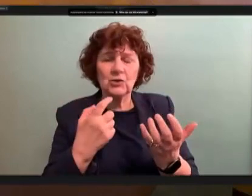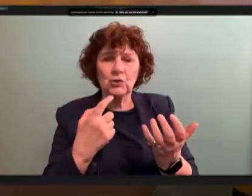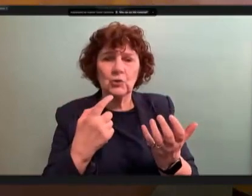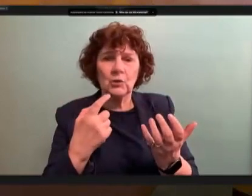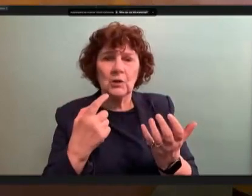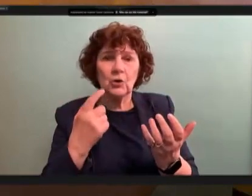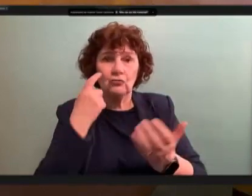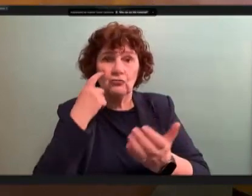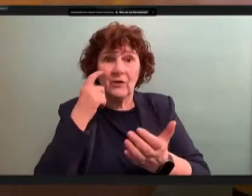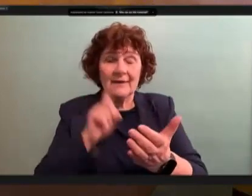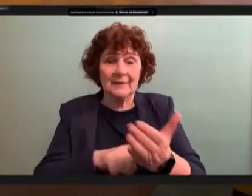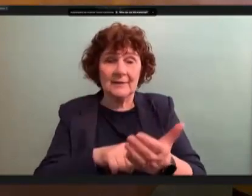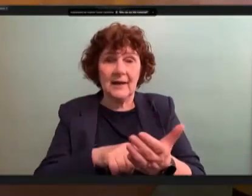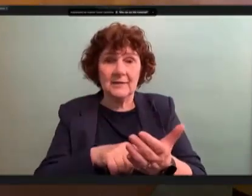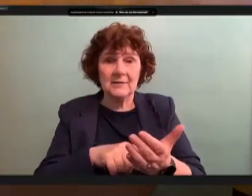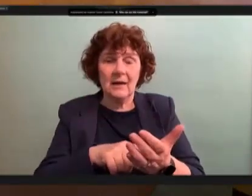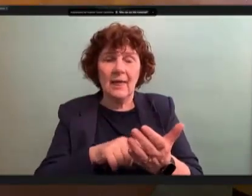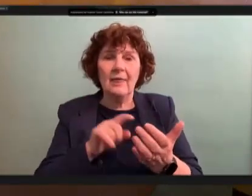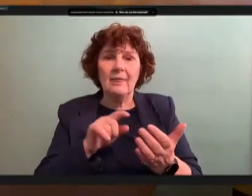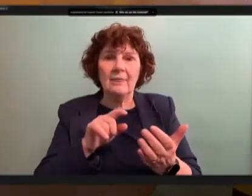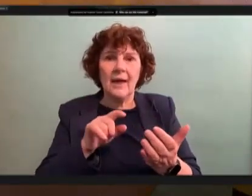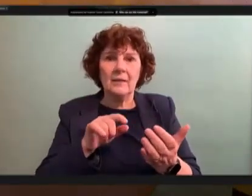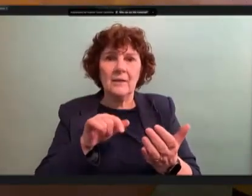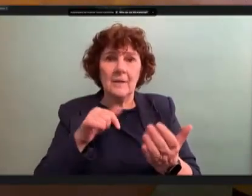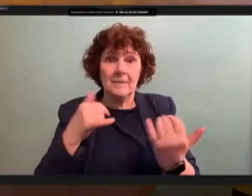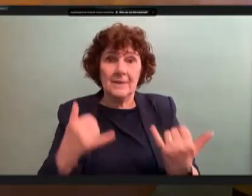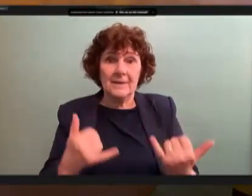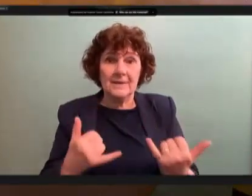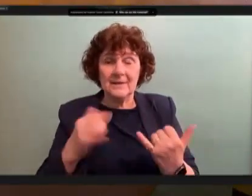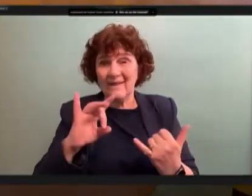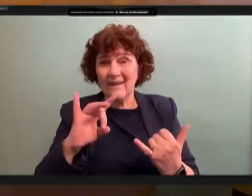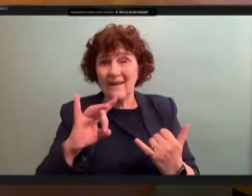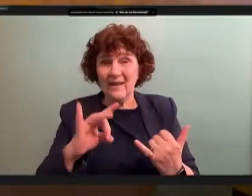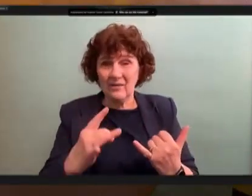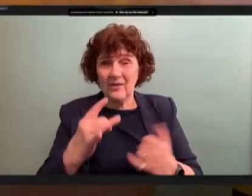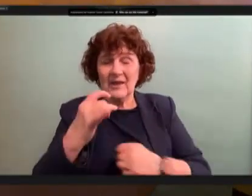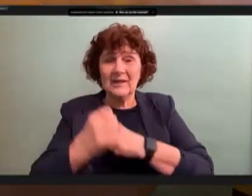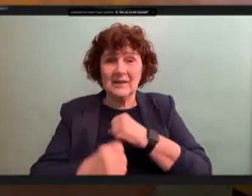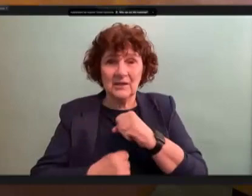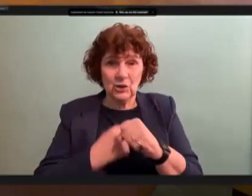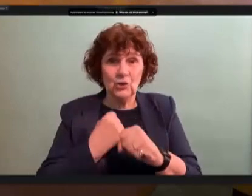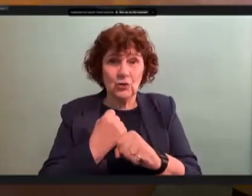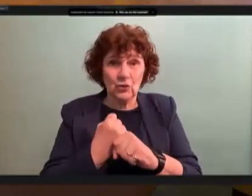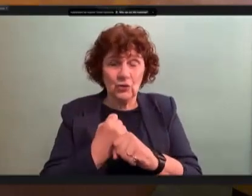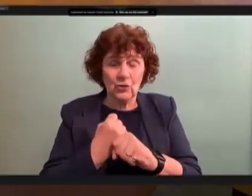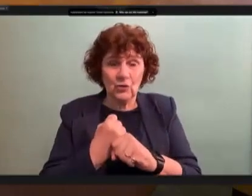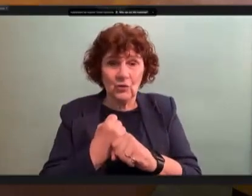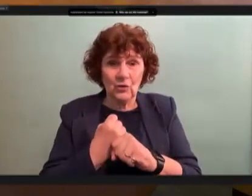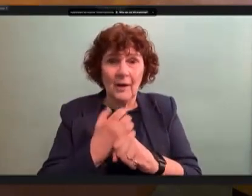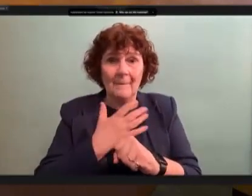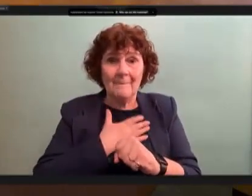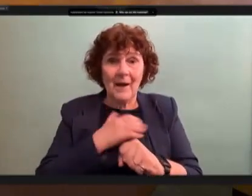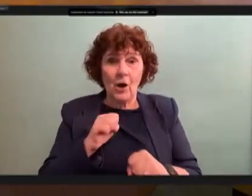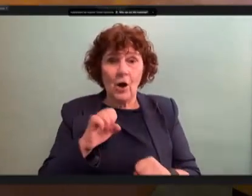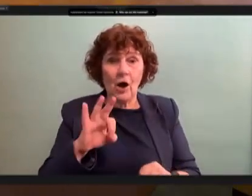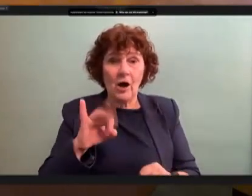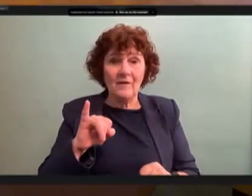recognize that this is the 8th year that my office has sponsored the